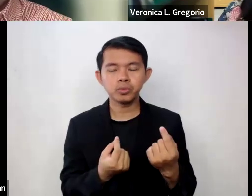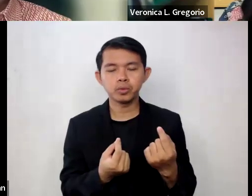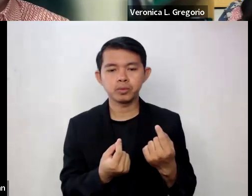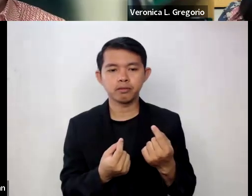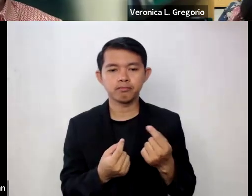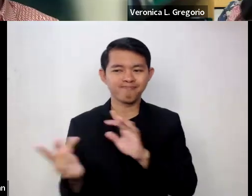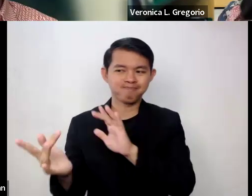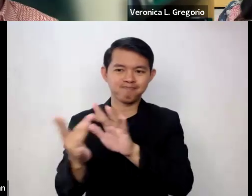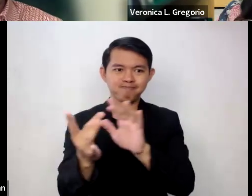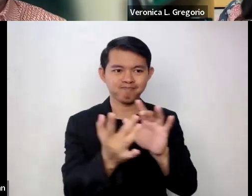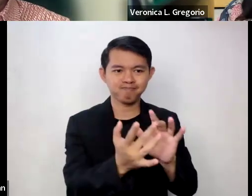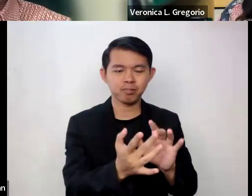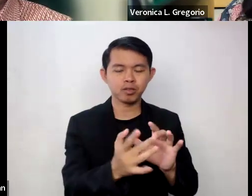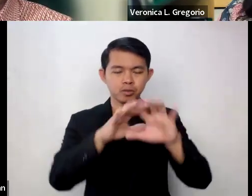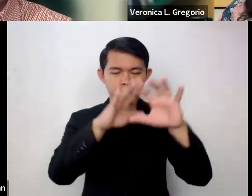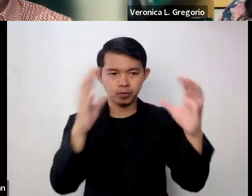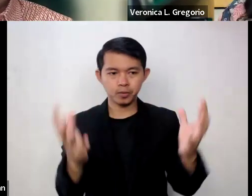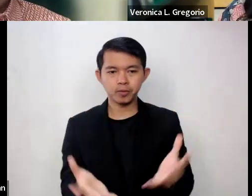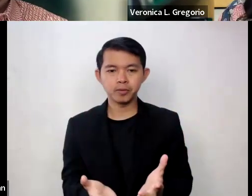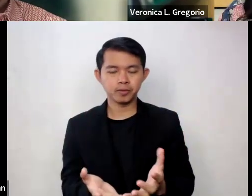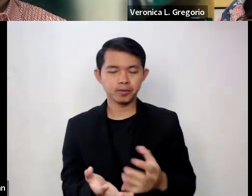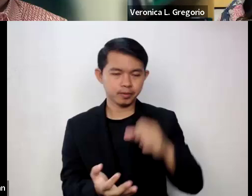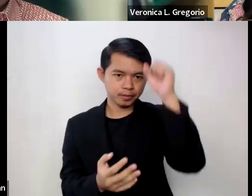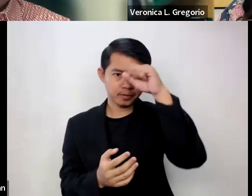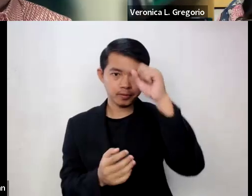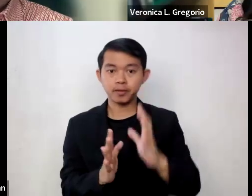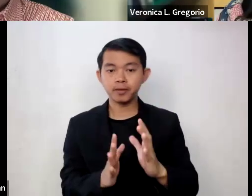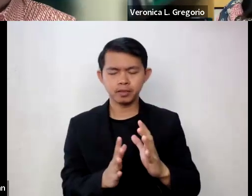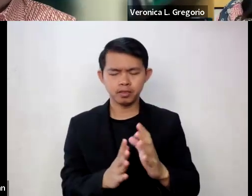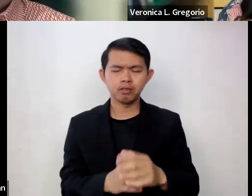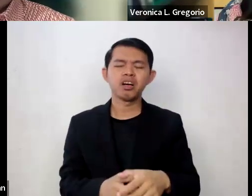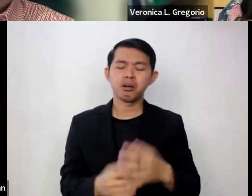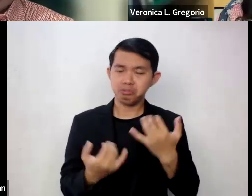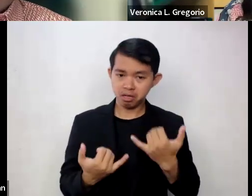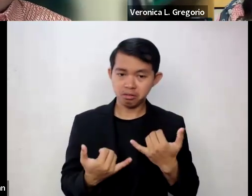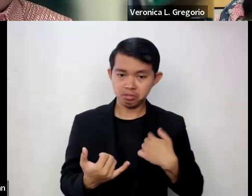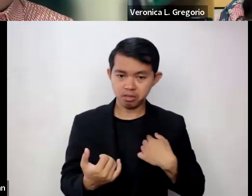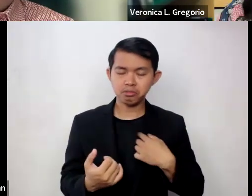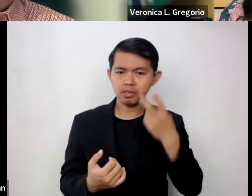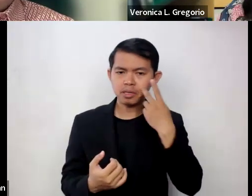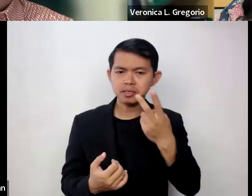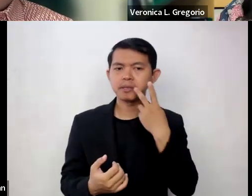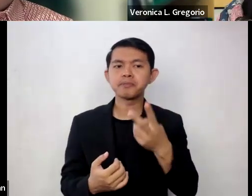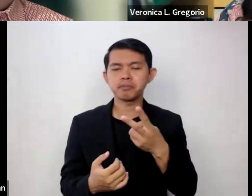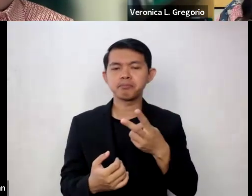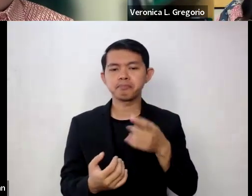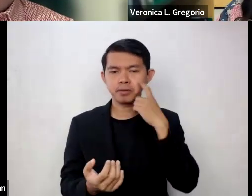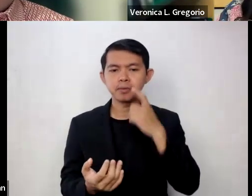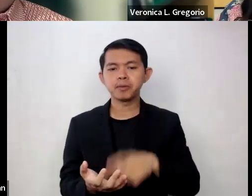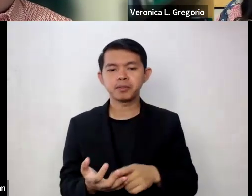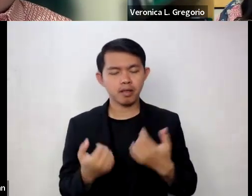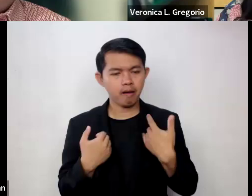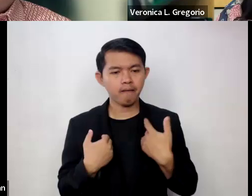Global South scholars. That's one thing that I can see happening actually recently, no? Parang there's a series